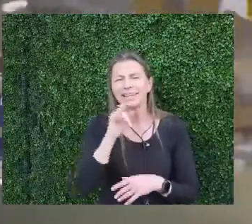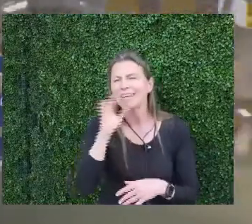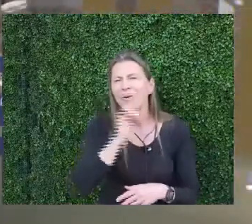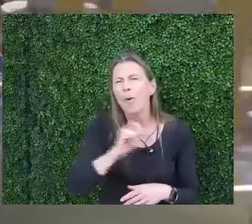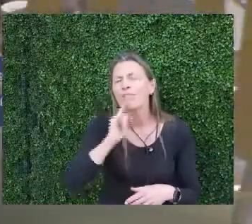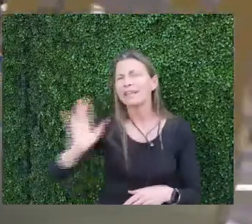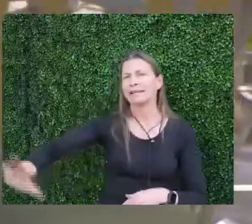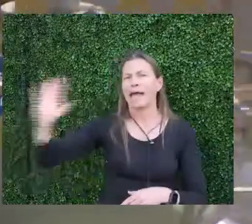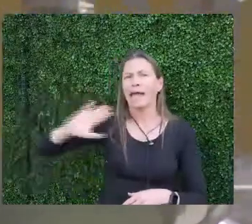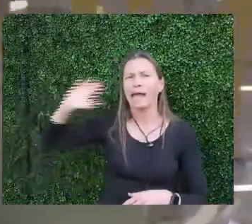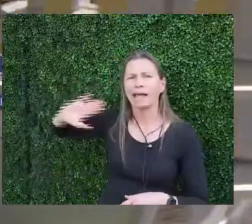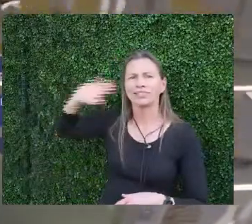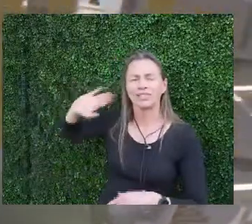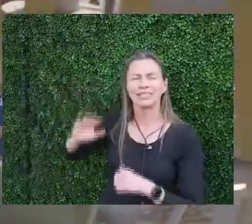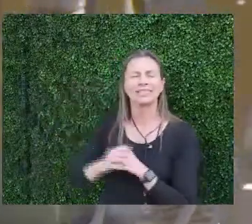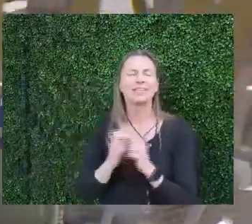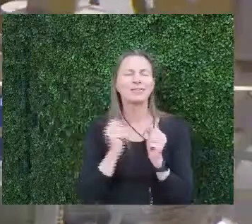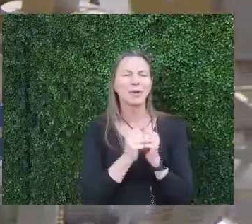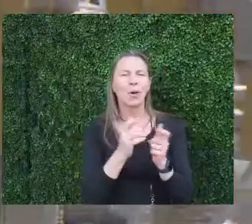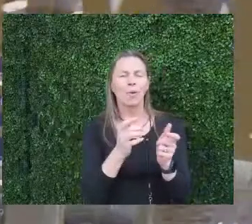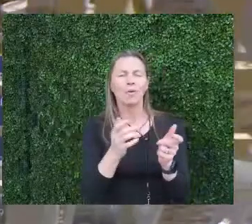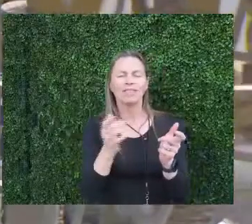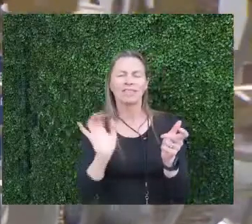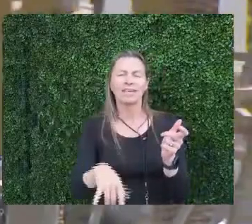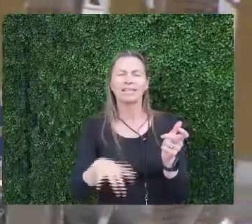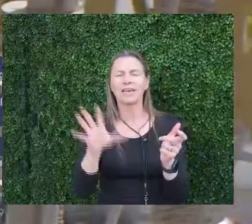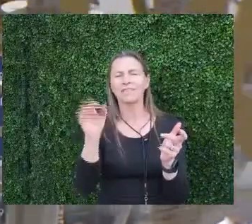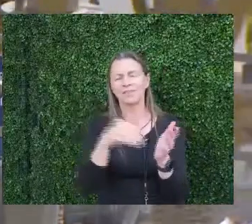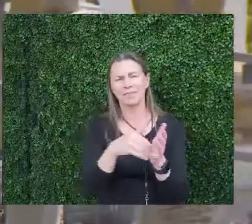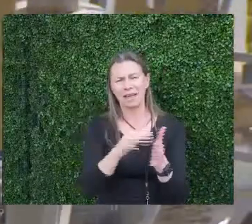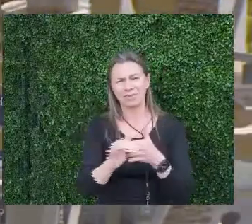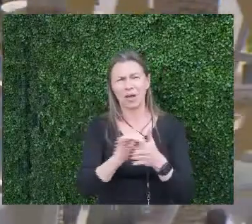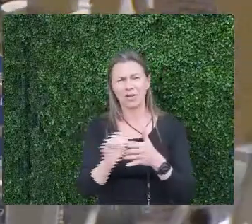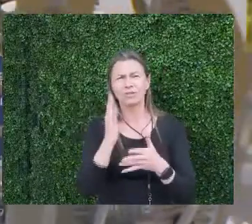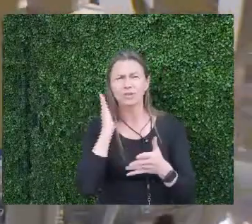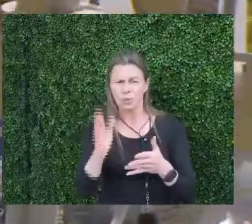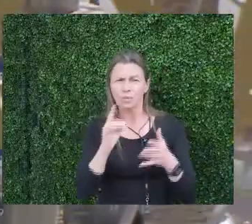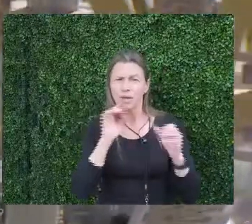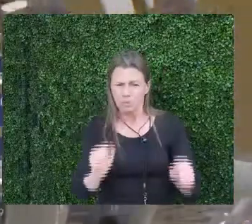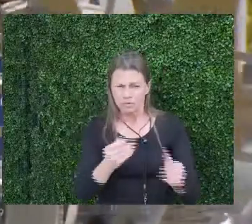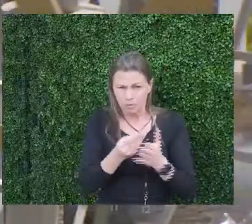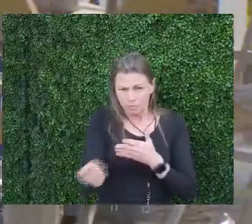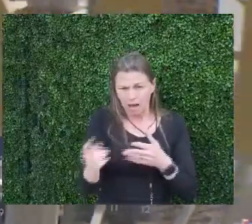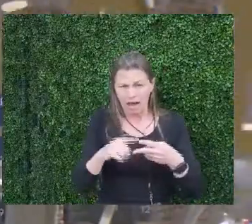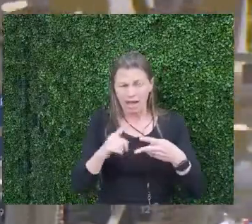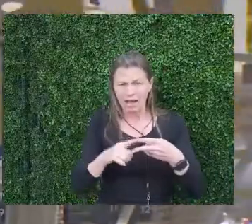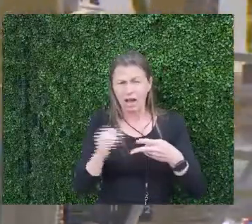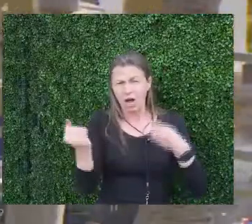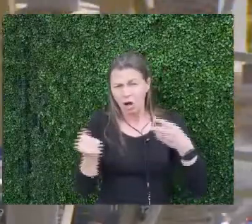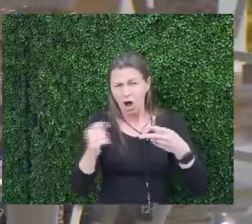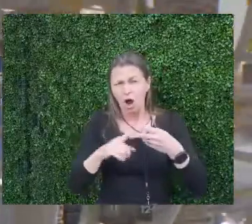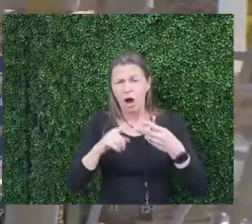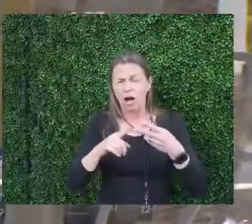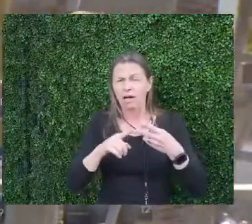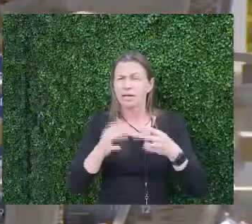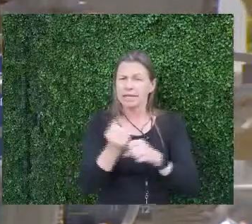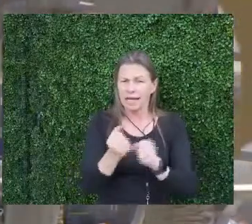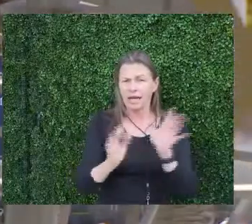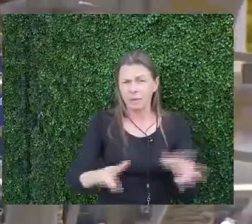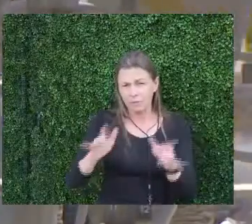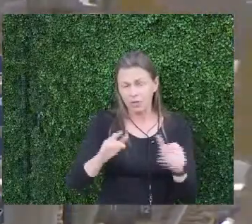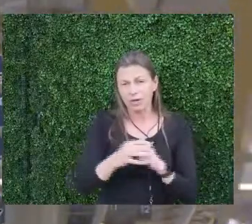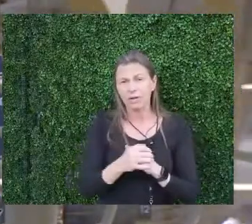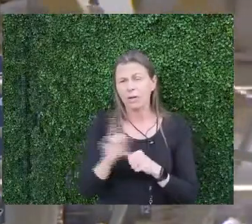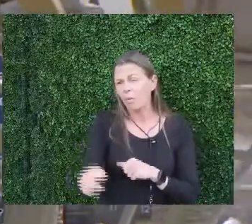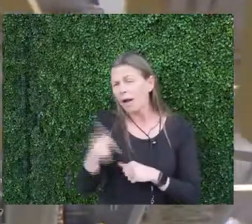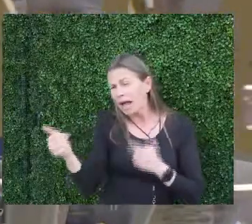I know. So with this $50,000, you'll be able to, get a car, pay down thing. What else do you think you're going to do with the money? Maybe take a